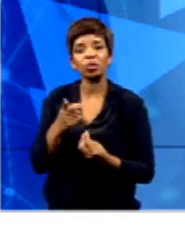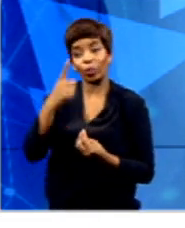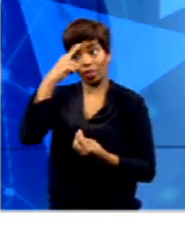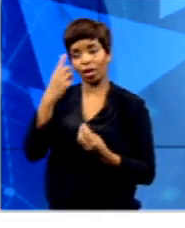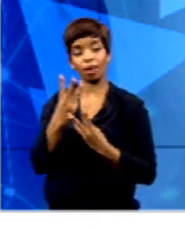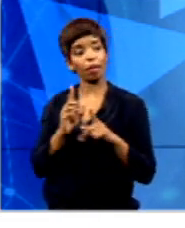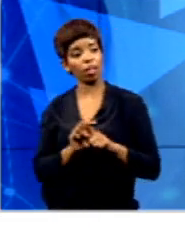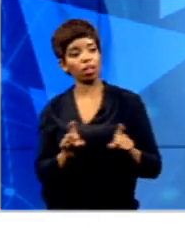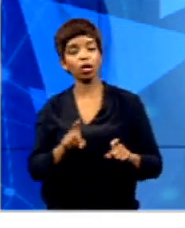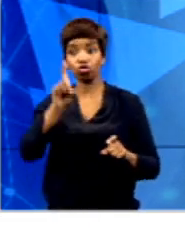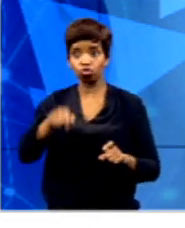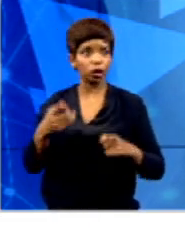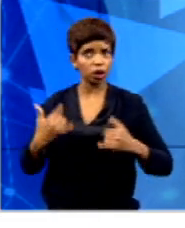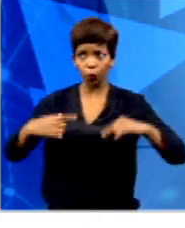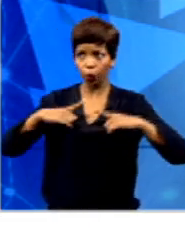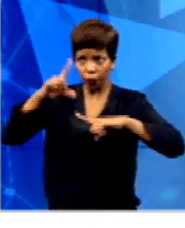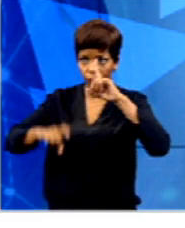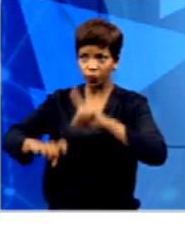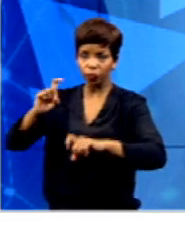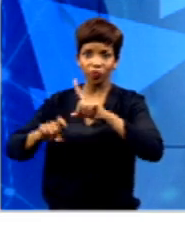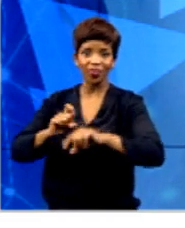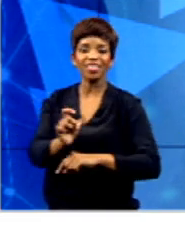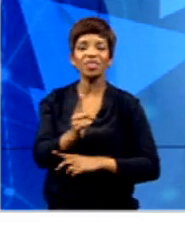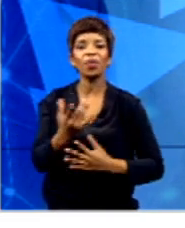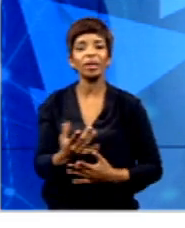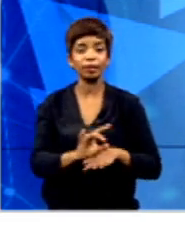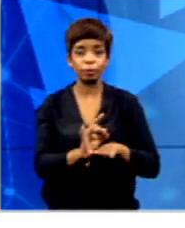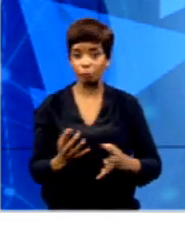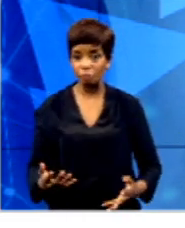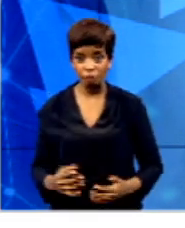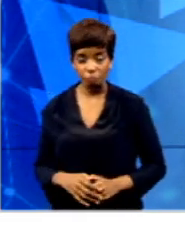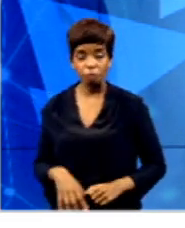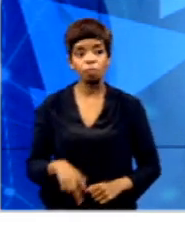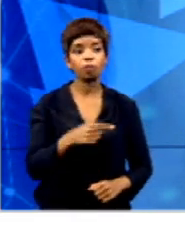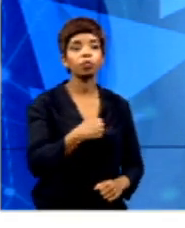point in their credit commitment contracts? I